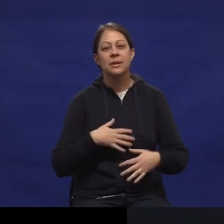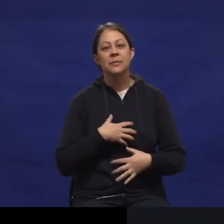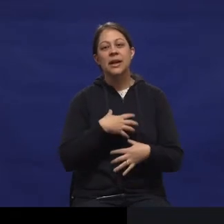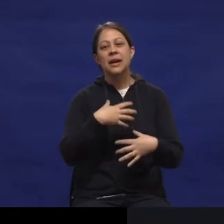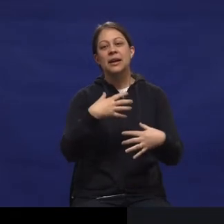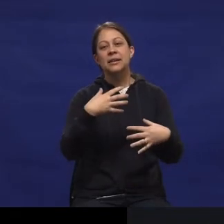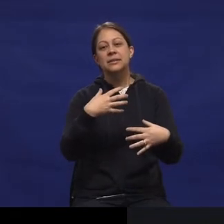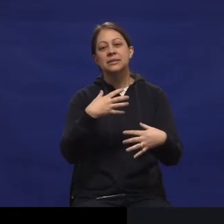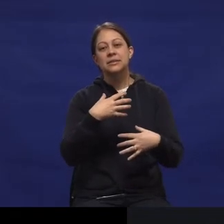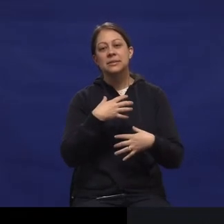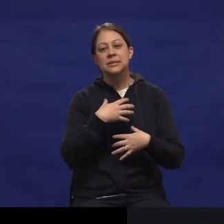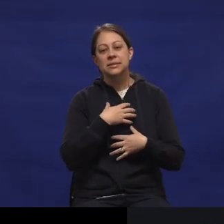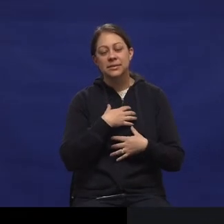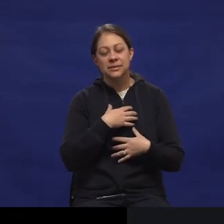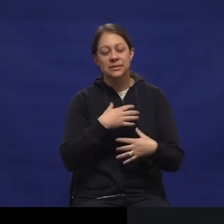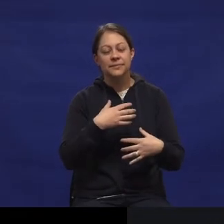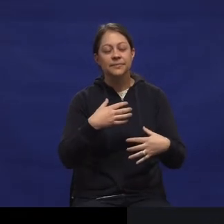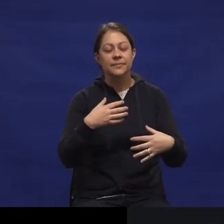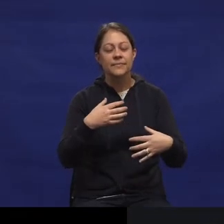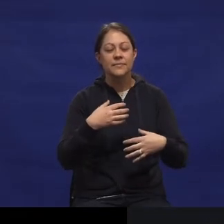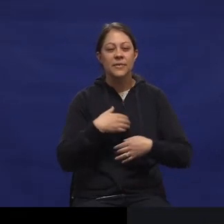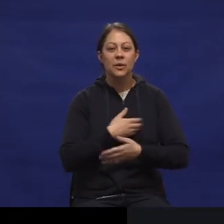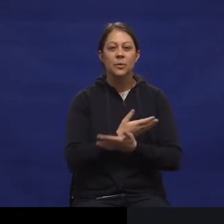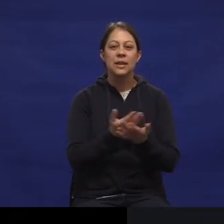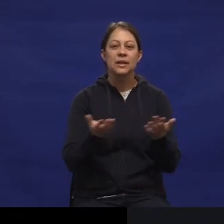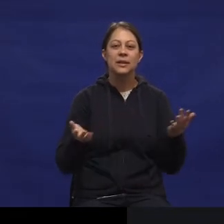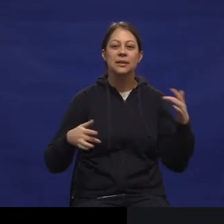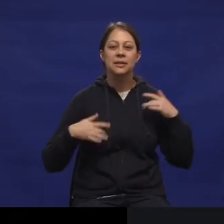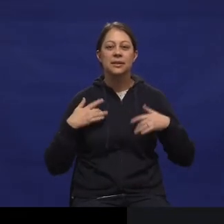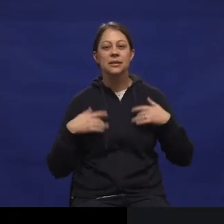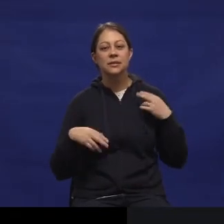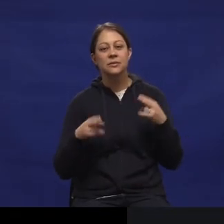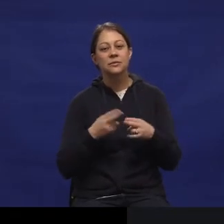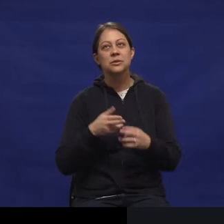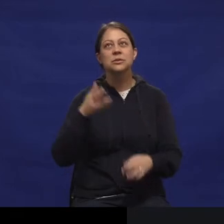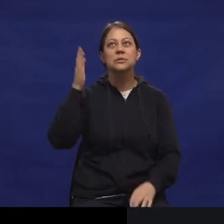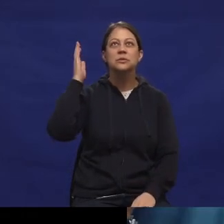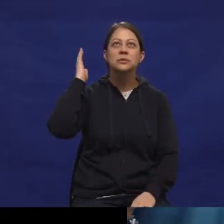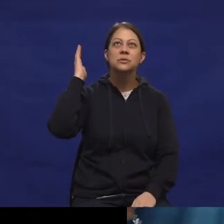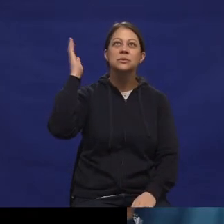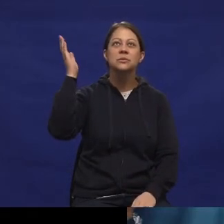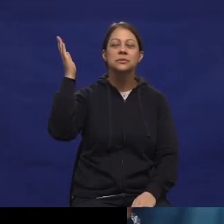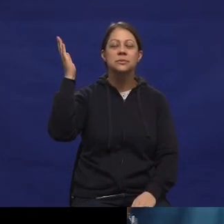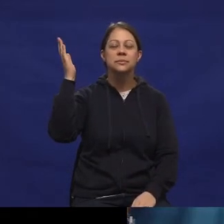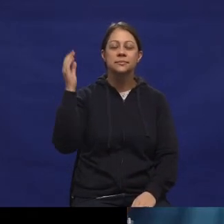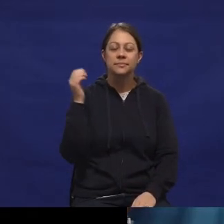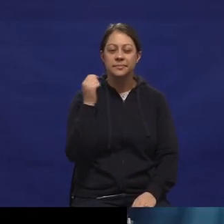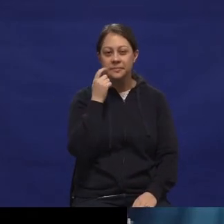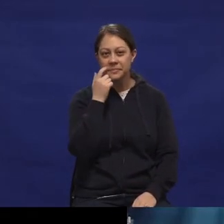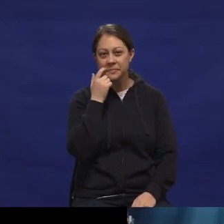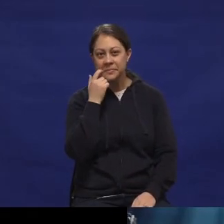Worthy of every breath we could ever breathe. We live for you.